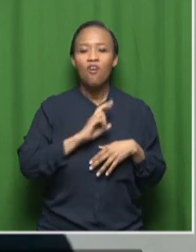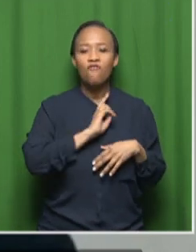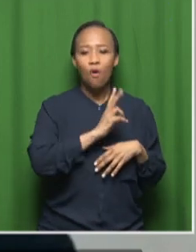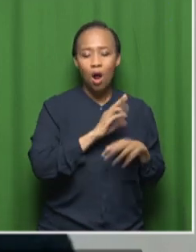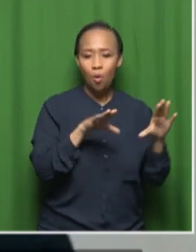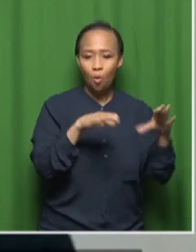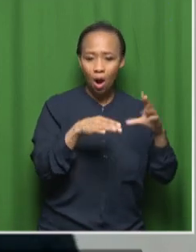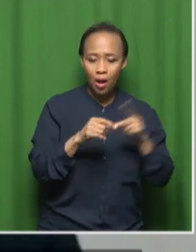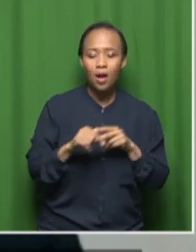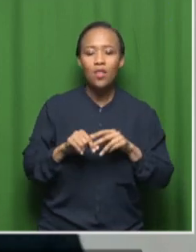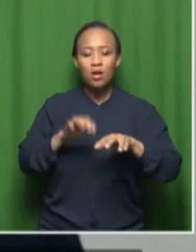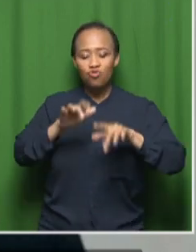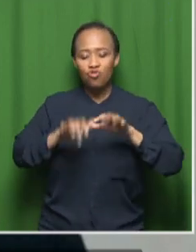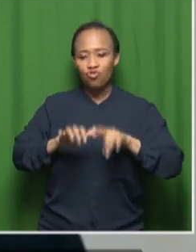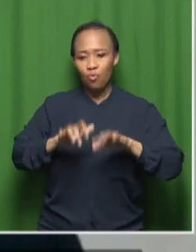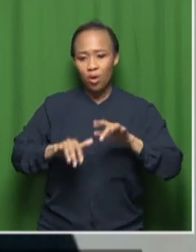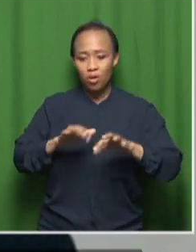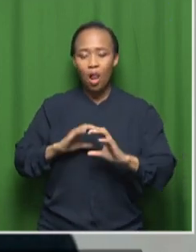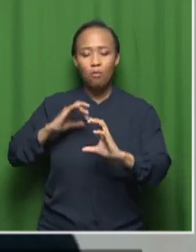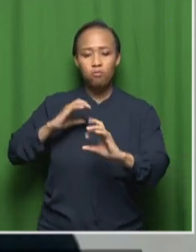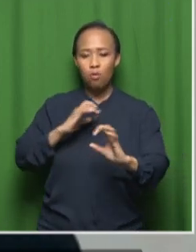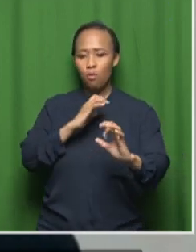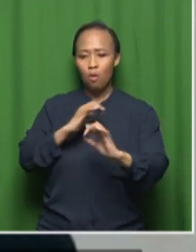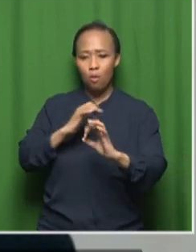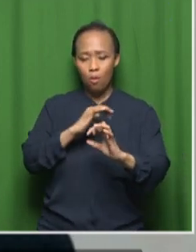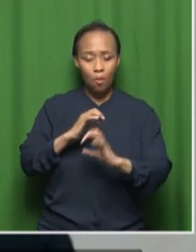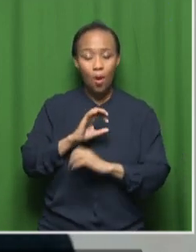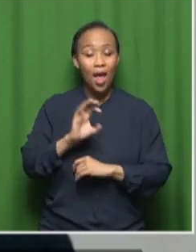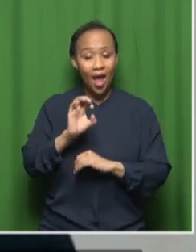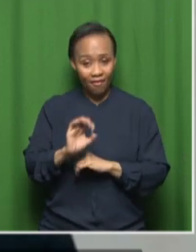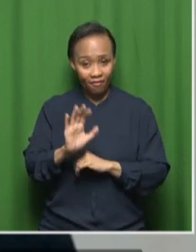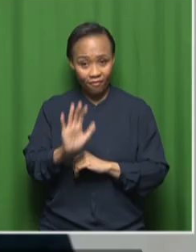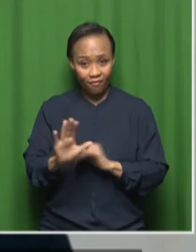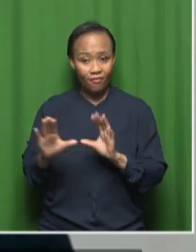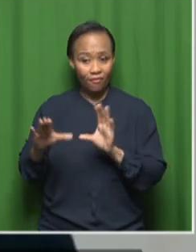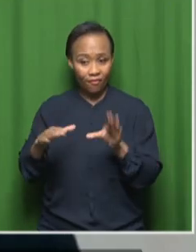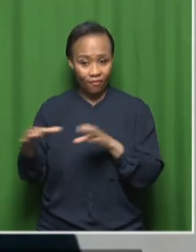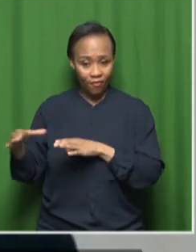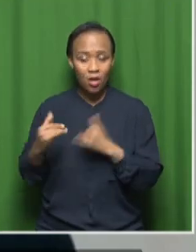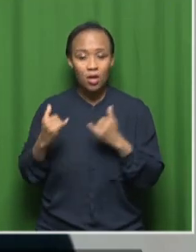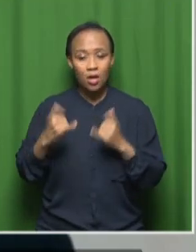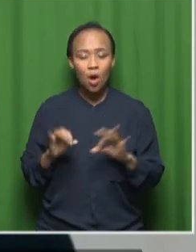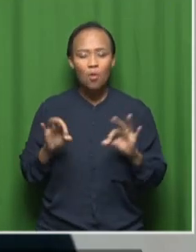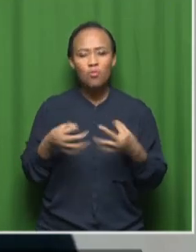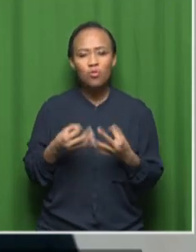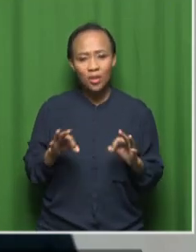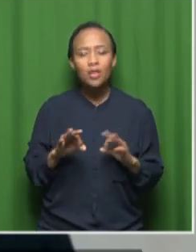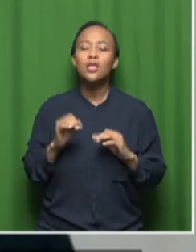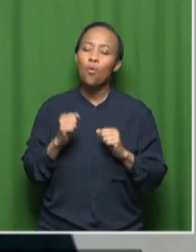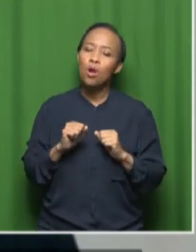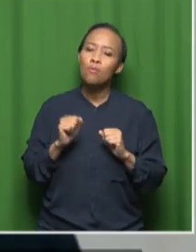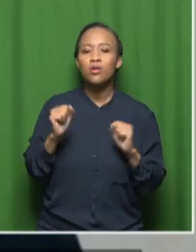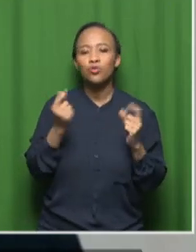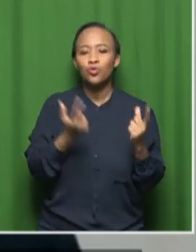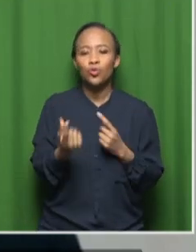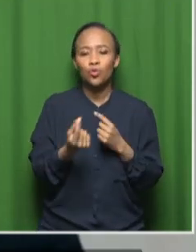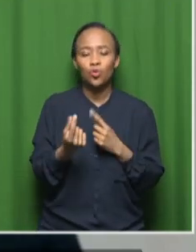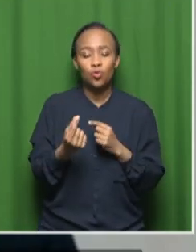3 instrumental brass bands, and they will be presenting music that was loved and some music that